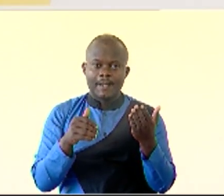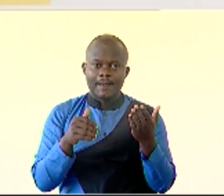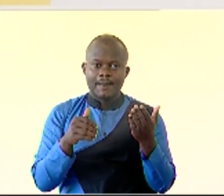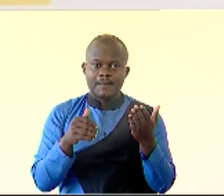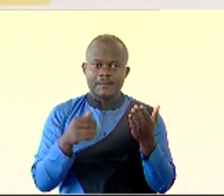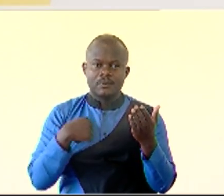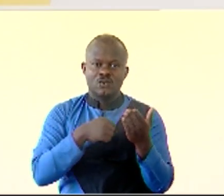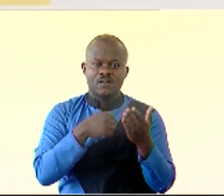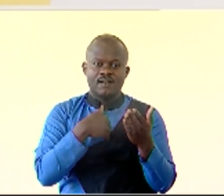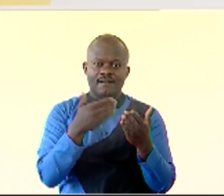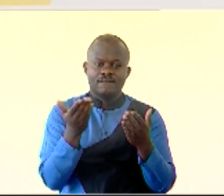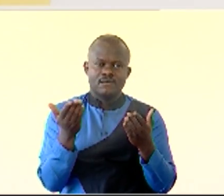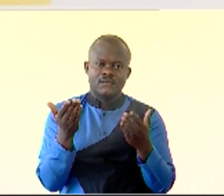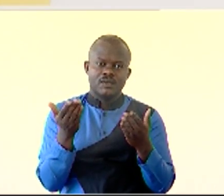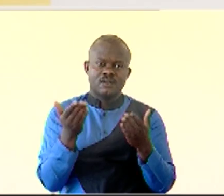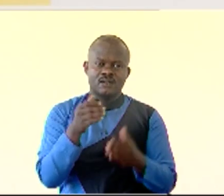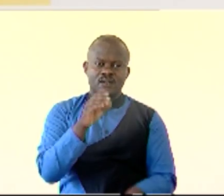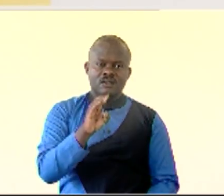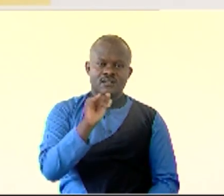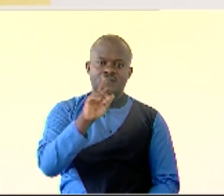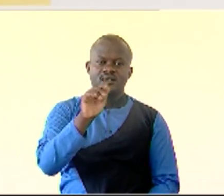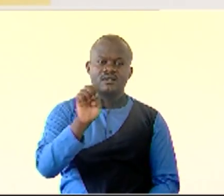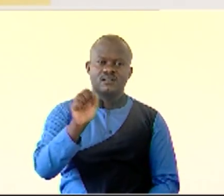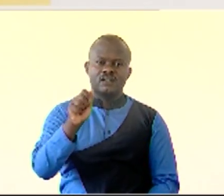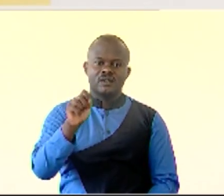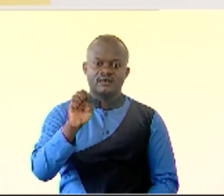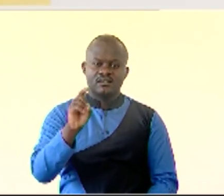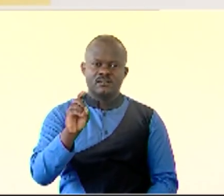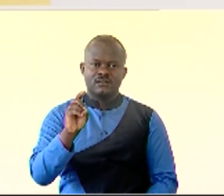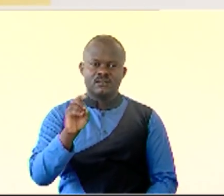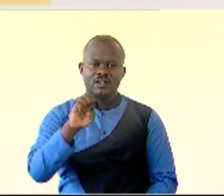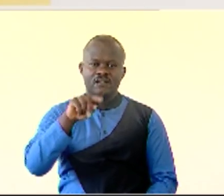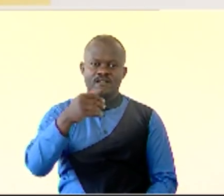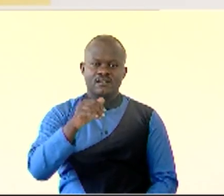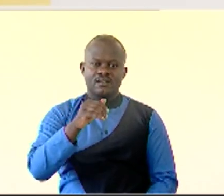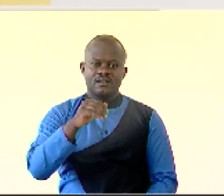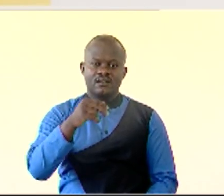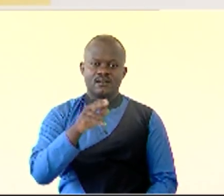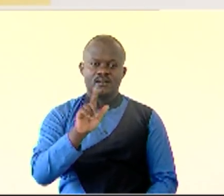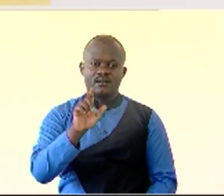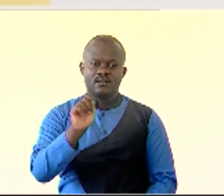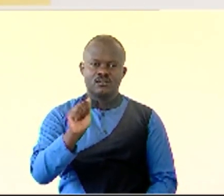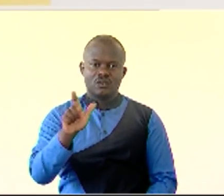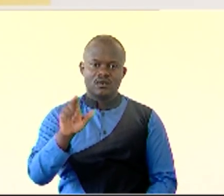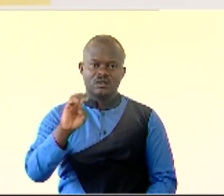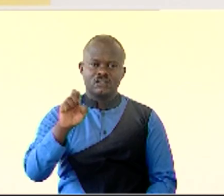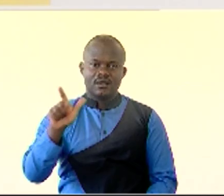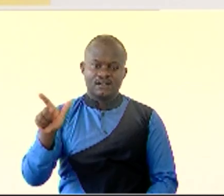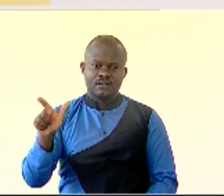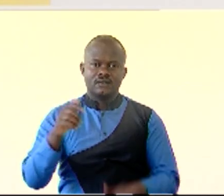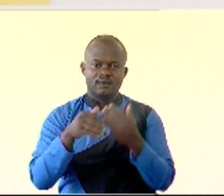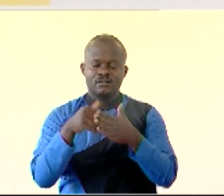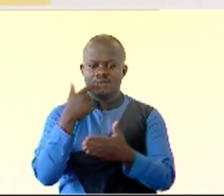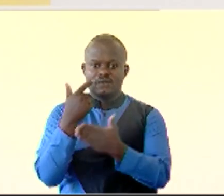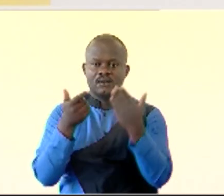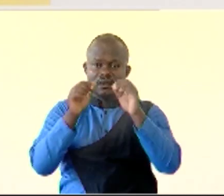we have ciliated epithelial cells. They are ciliated, they have cilias. These cilia are